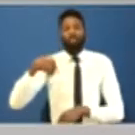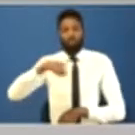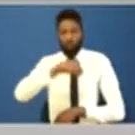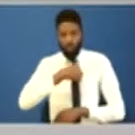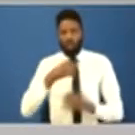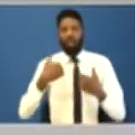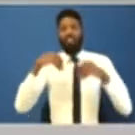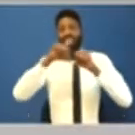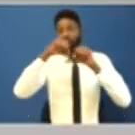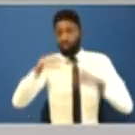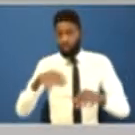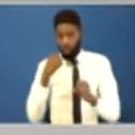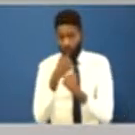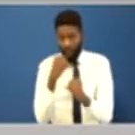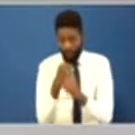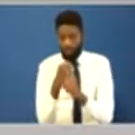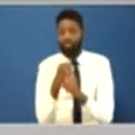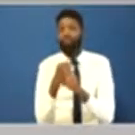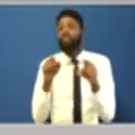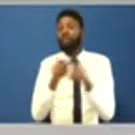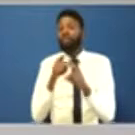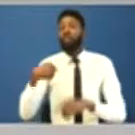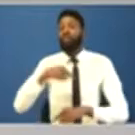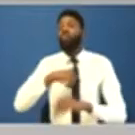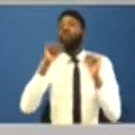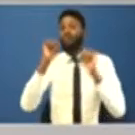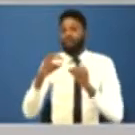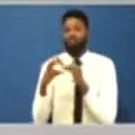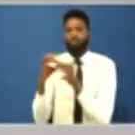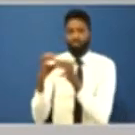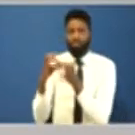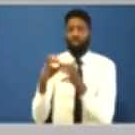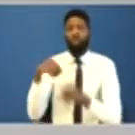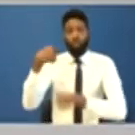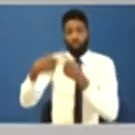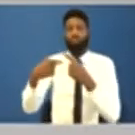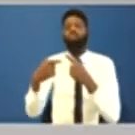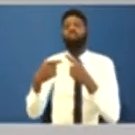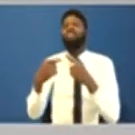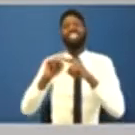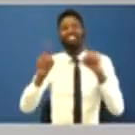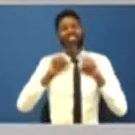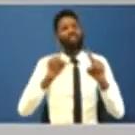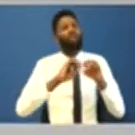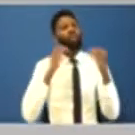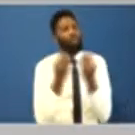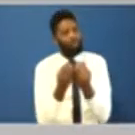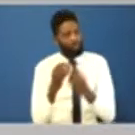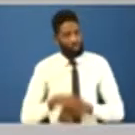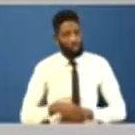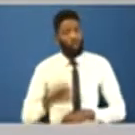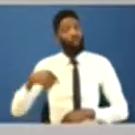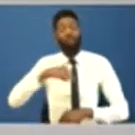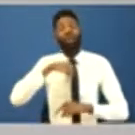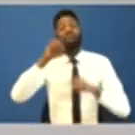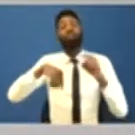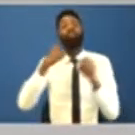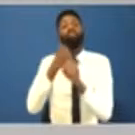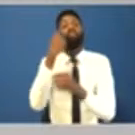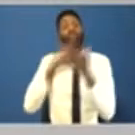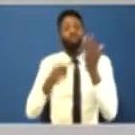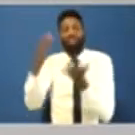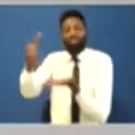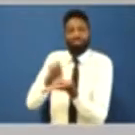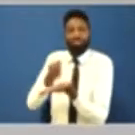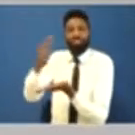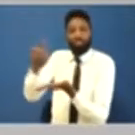separated the powers of operation we can still collaborate with different organizations what we can do is simply have a recruiting process